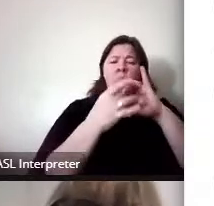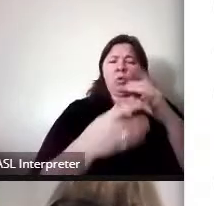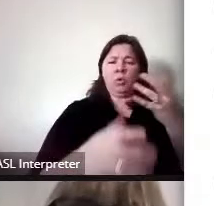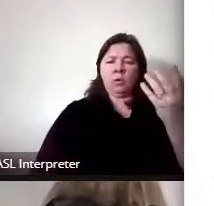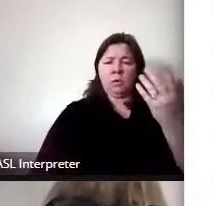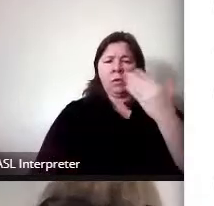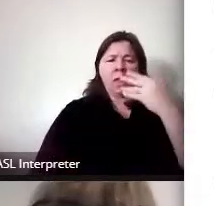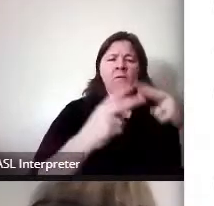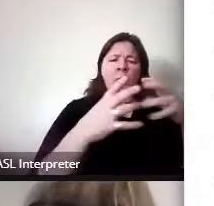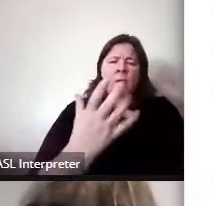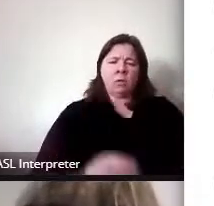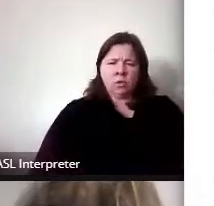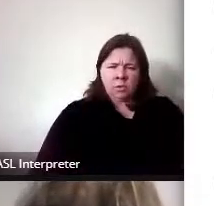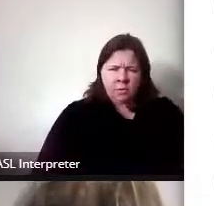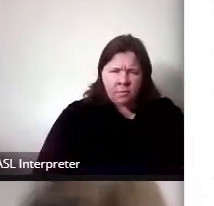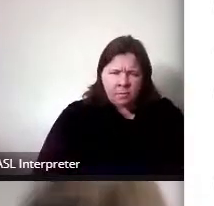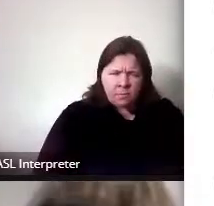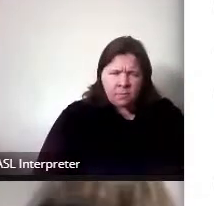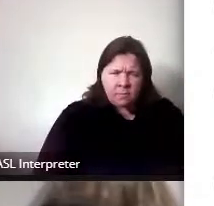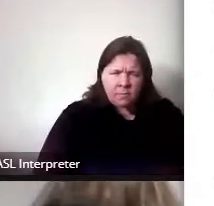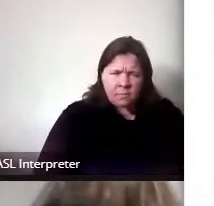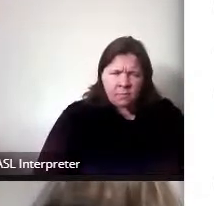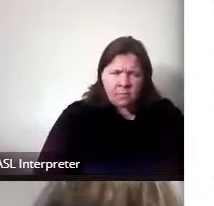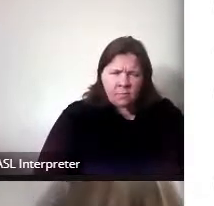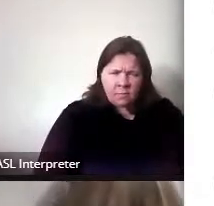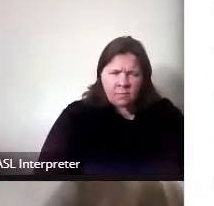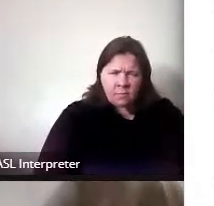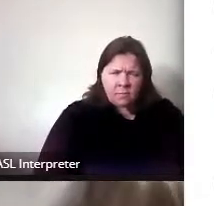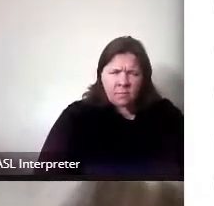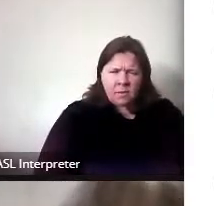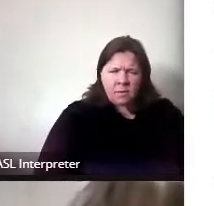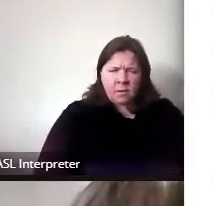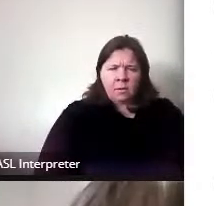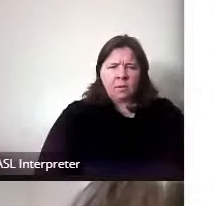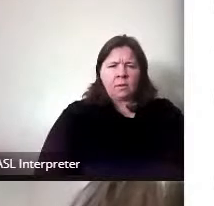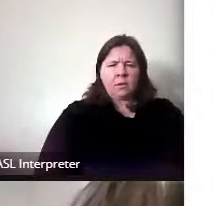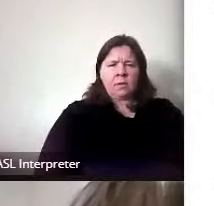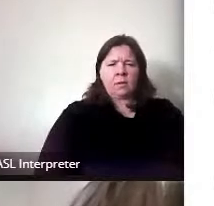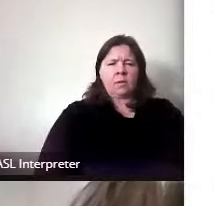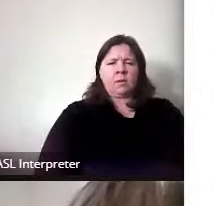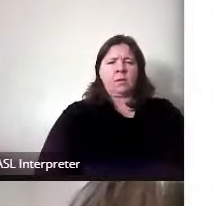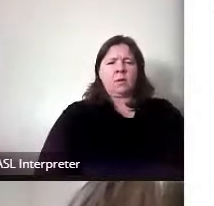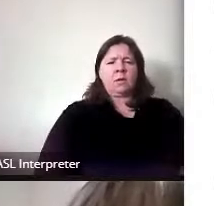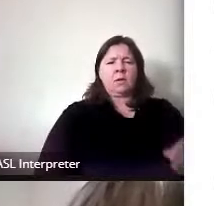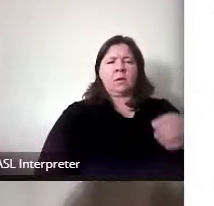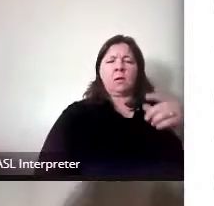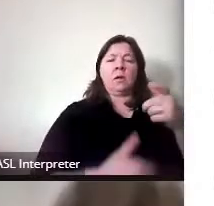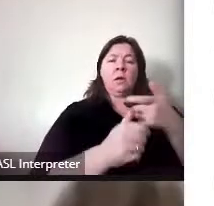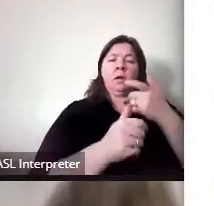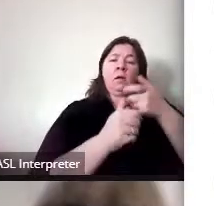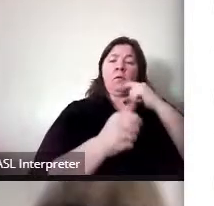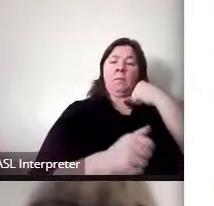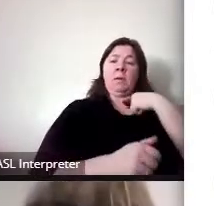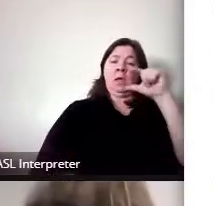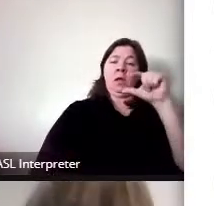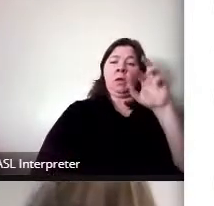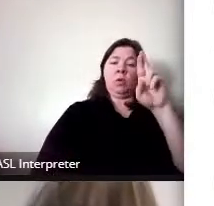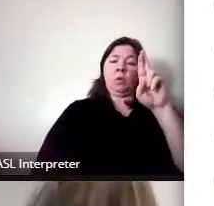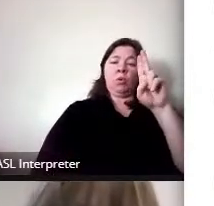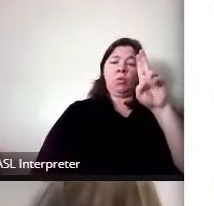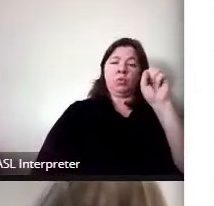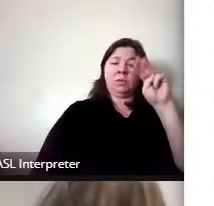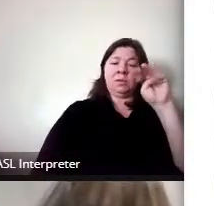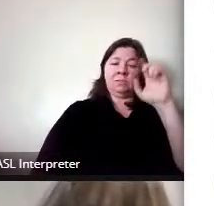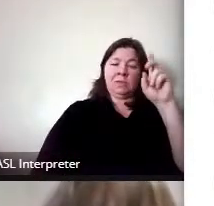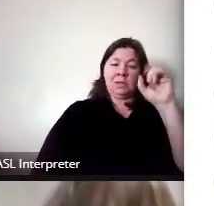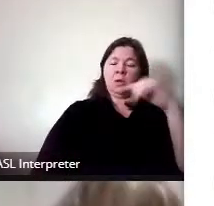Thank you very much. It was just GURSMINDER from me. Thank you so much. I've really grown to love and